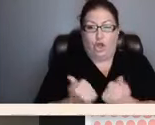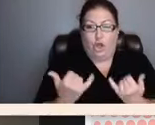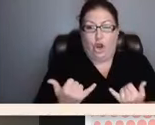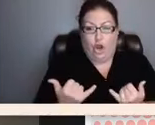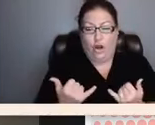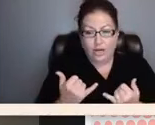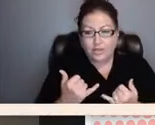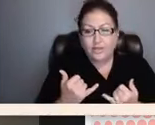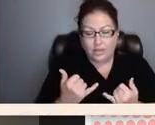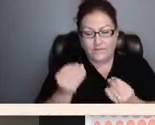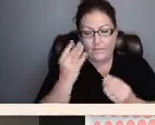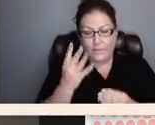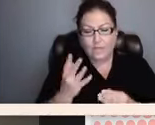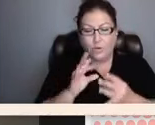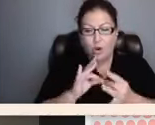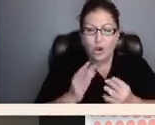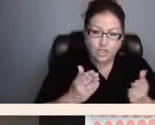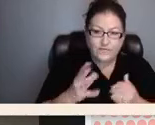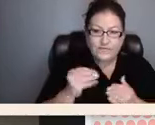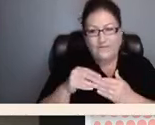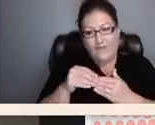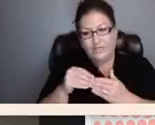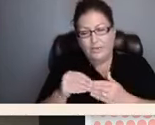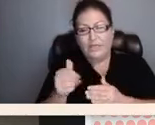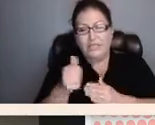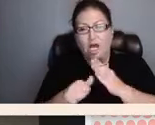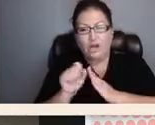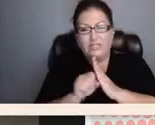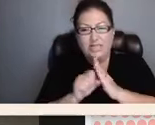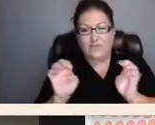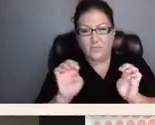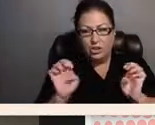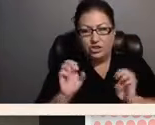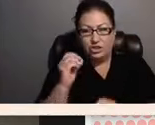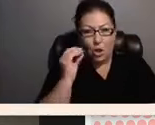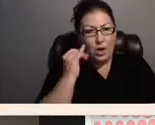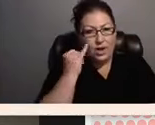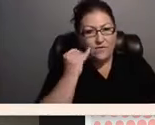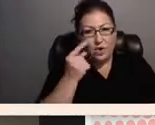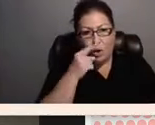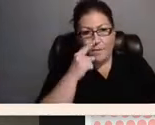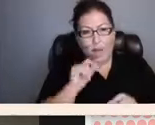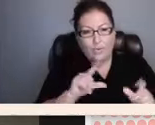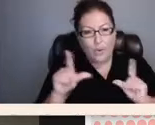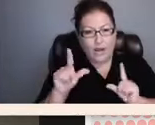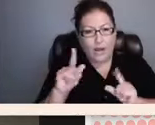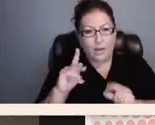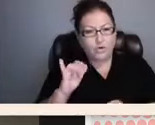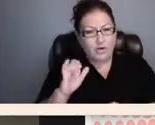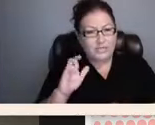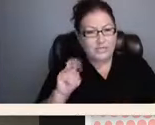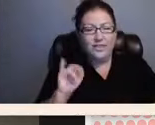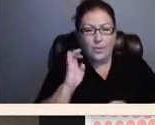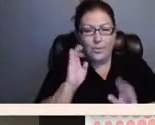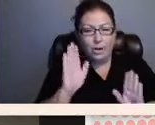regarding services and flexibilities under the state of emergency. So Kristen, if you wouldn't mind pulling that up, that would be great. Okay.